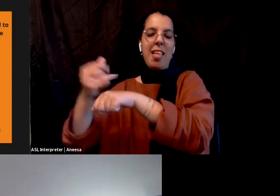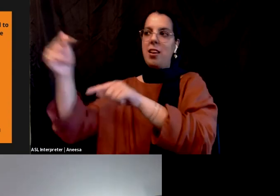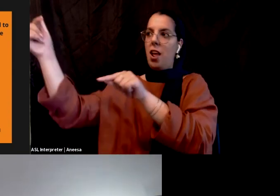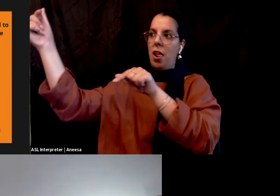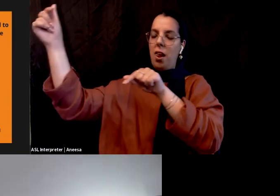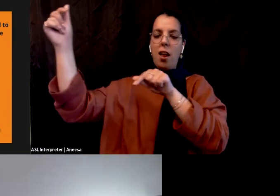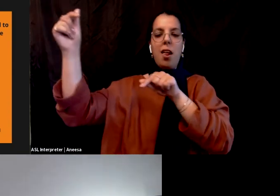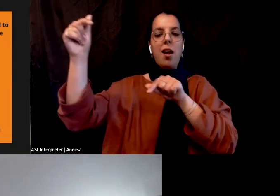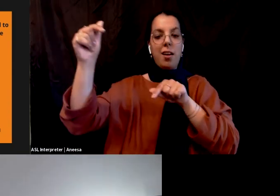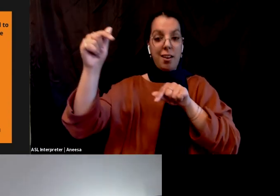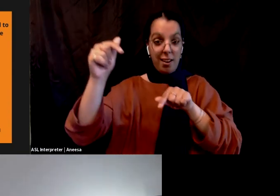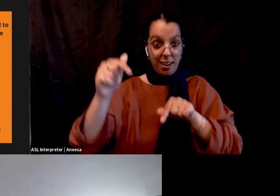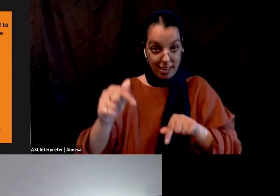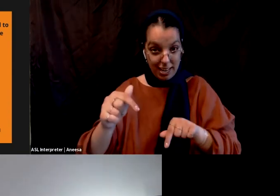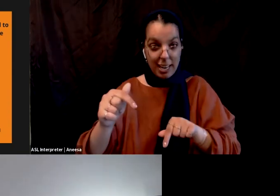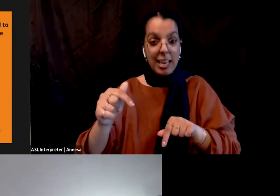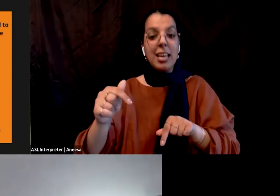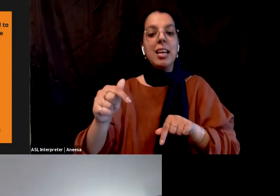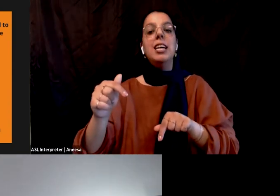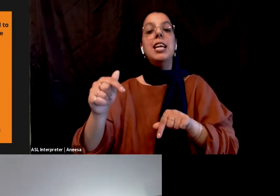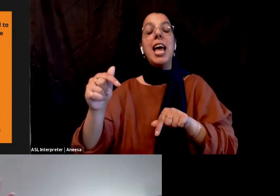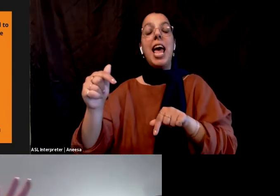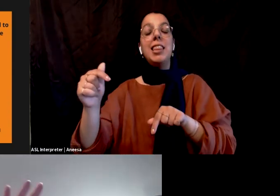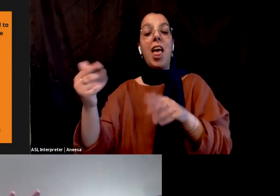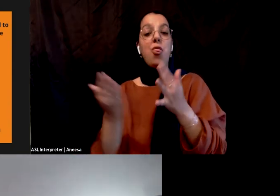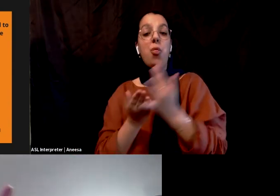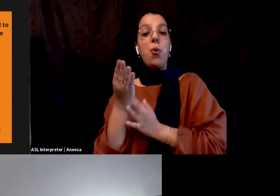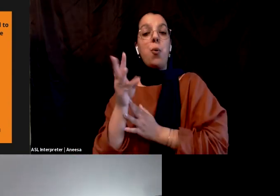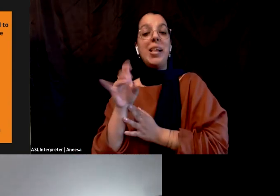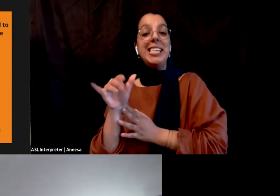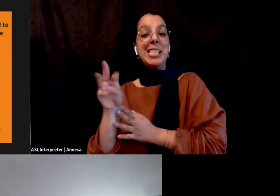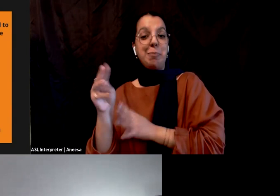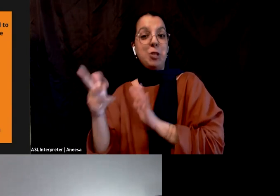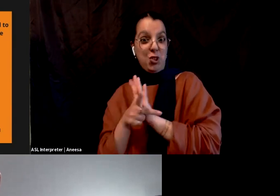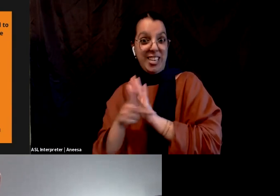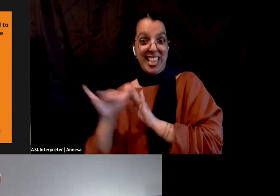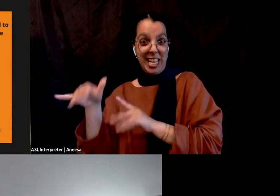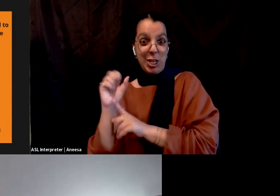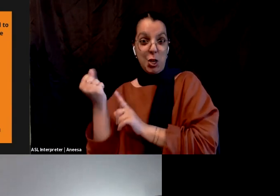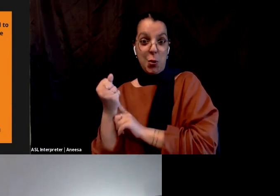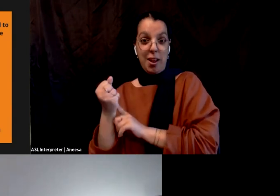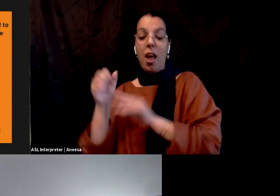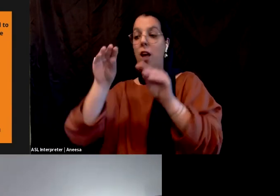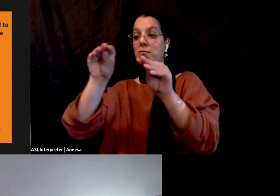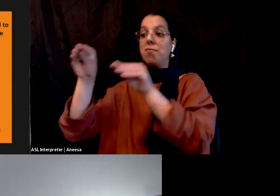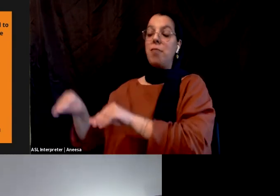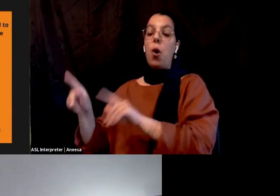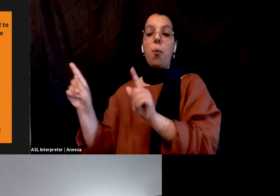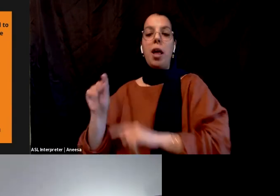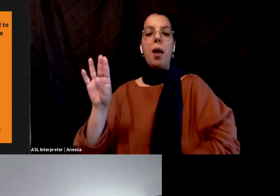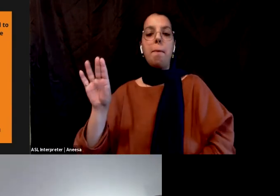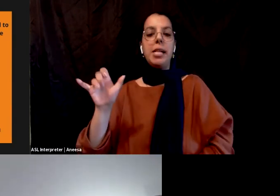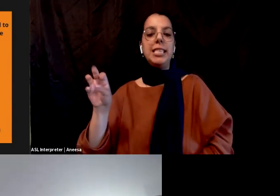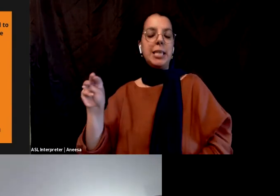I understand through the Williams Treaties case experience, we also were settled at Balsam Lake near